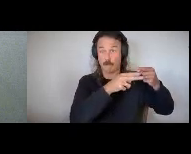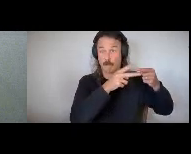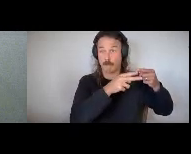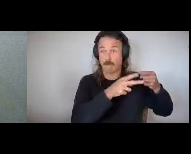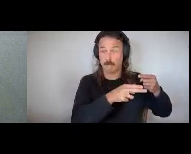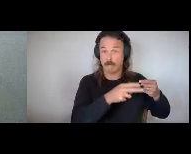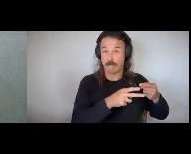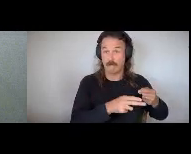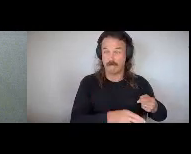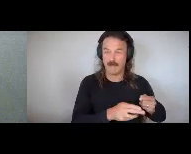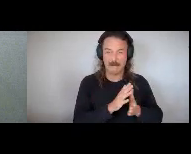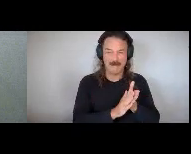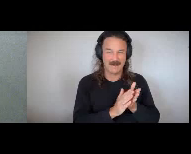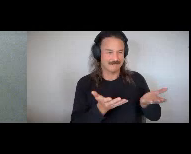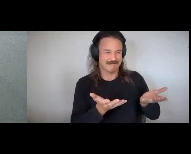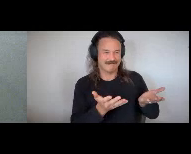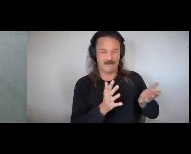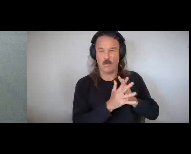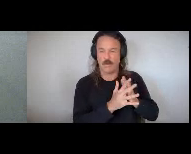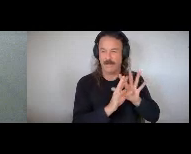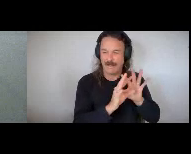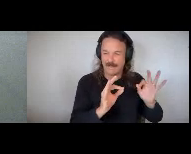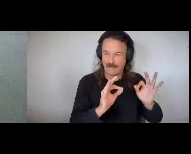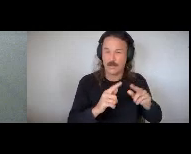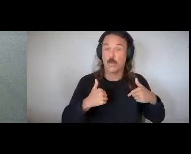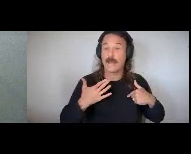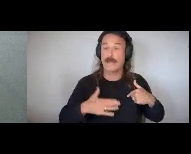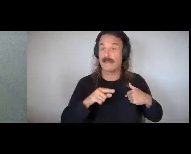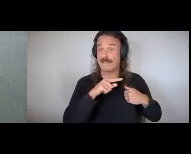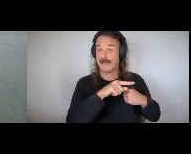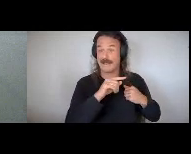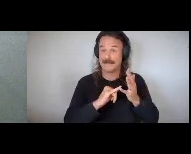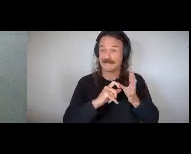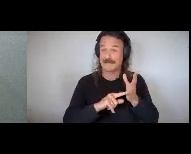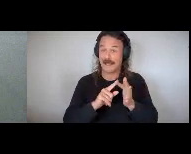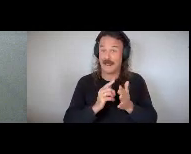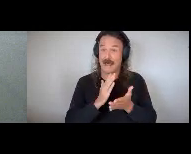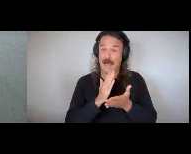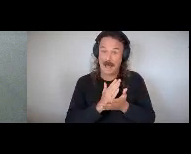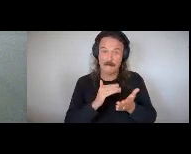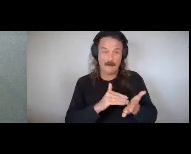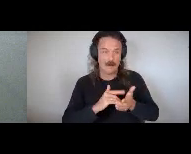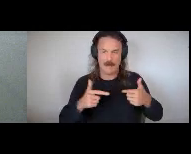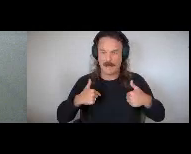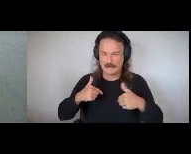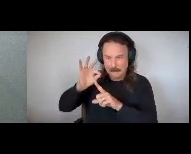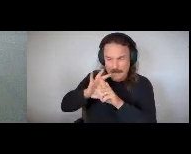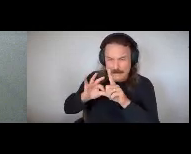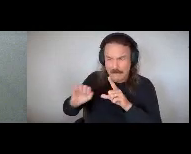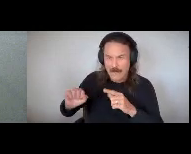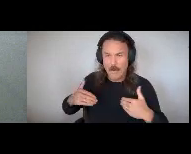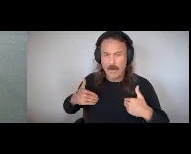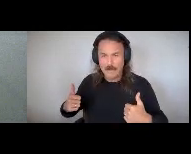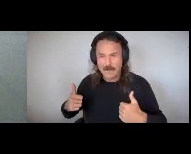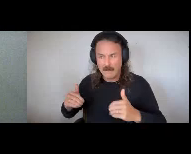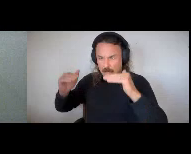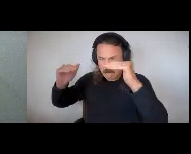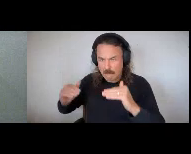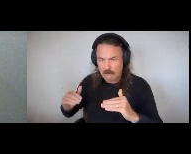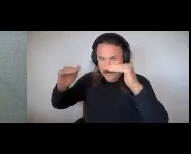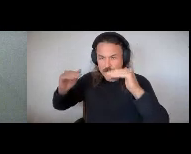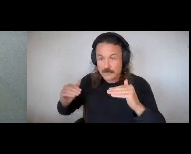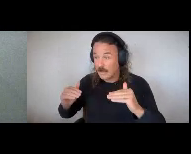valid scale. What I mean by that is we needed a scale that would actually measure differences in well-being. So if we see people who have different levels